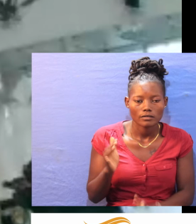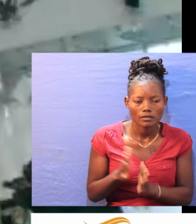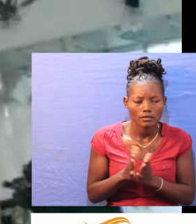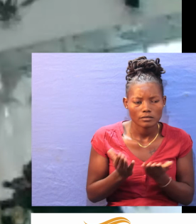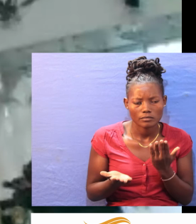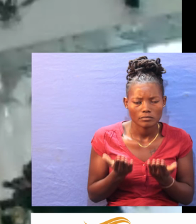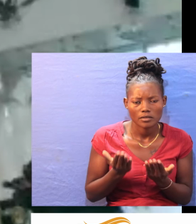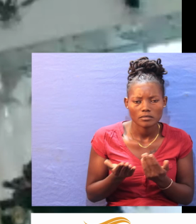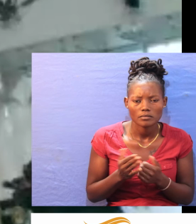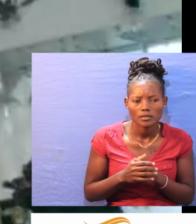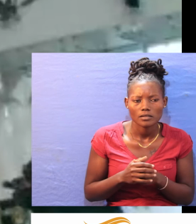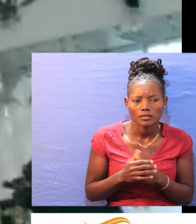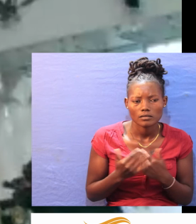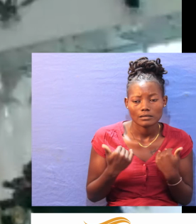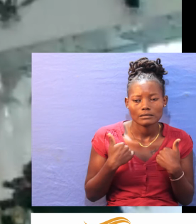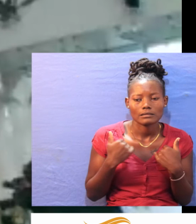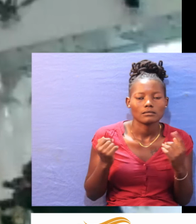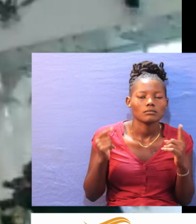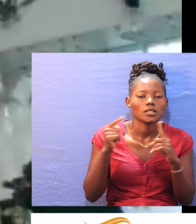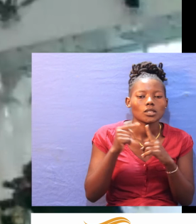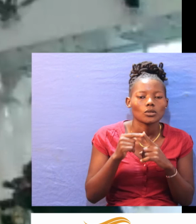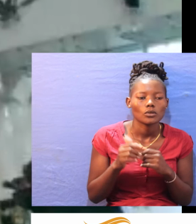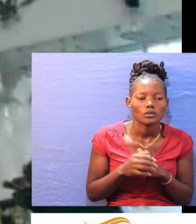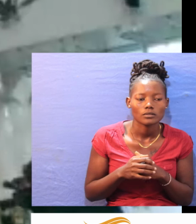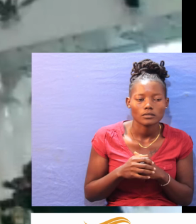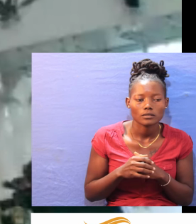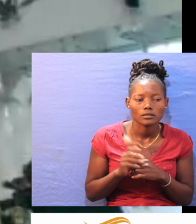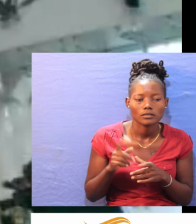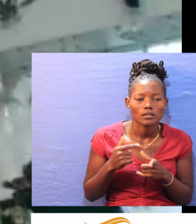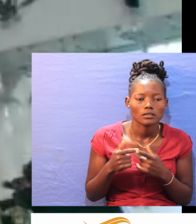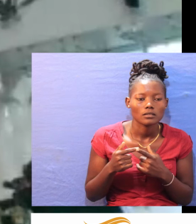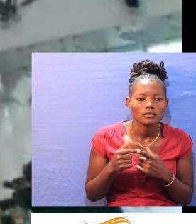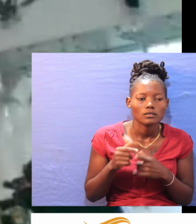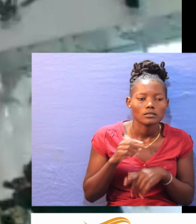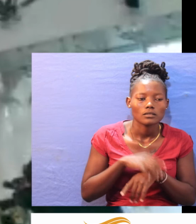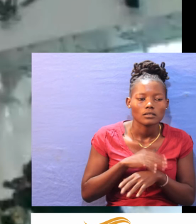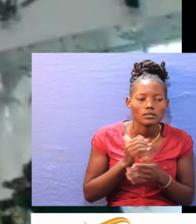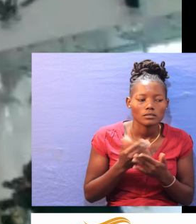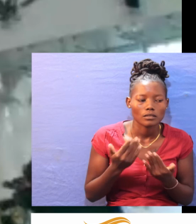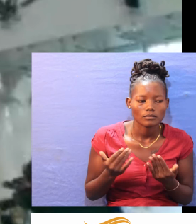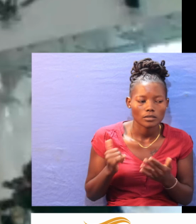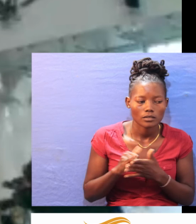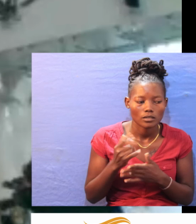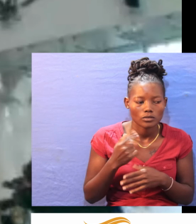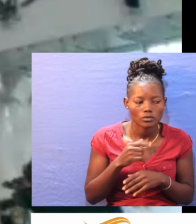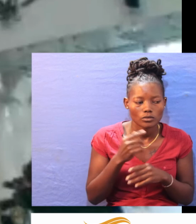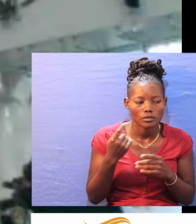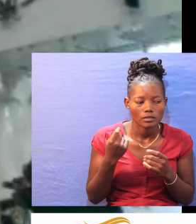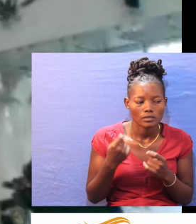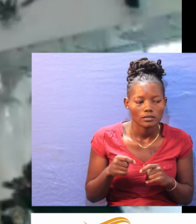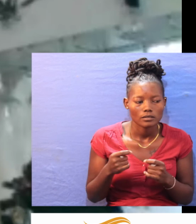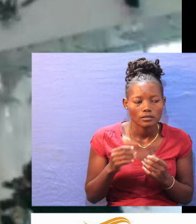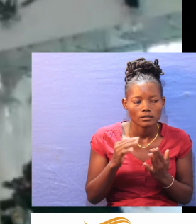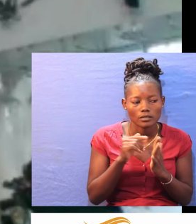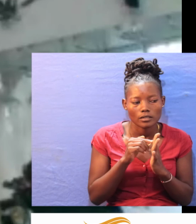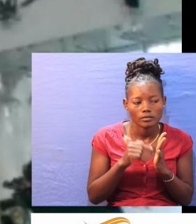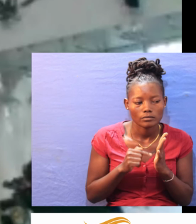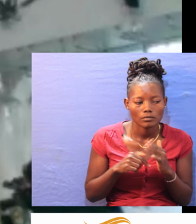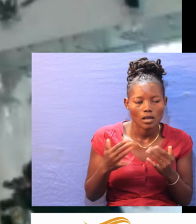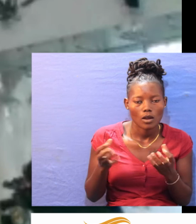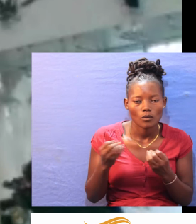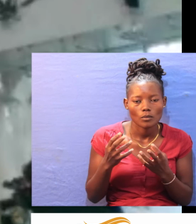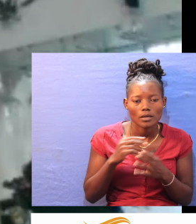be, like your sleeping goals. And again, that's something that we can monitor and keep record of is how many hours we sleep